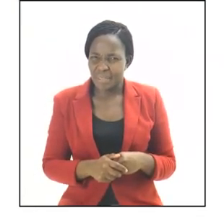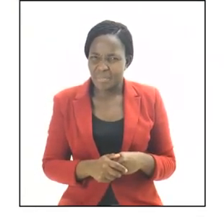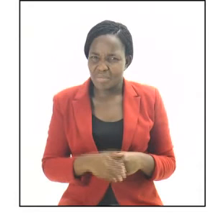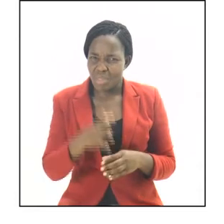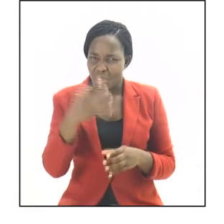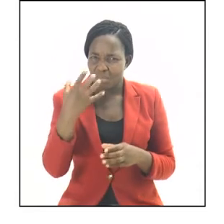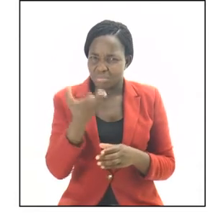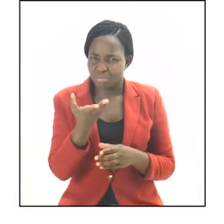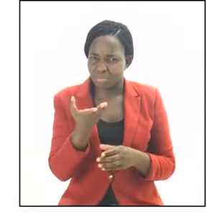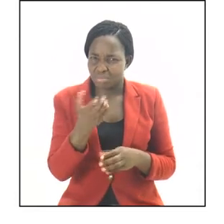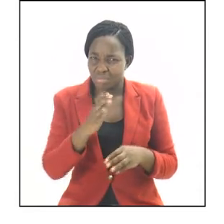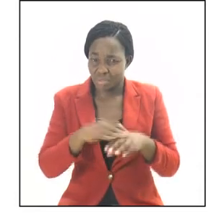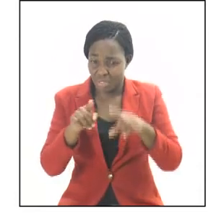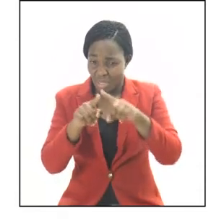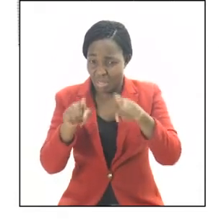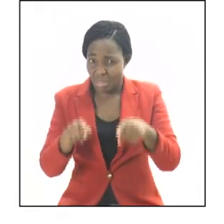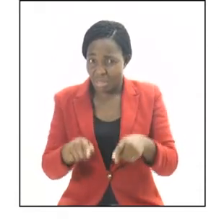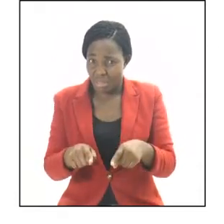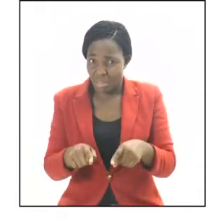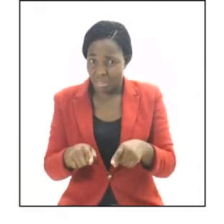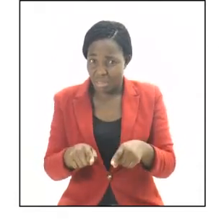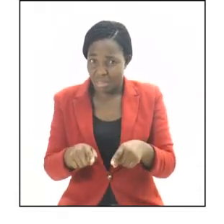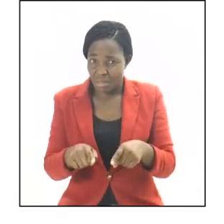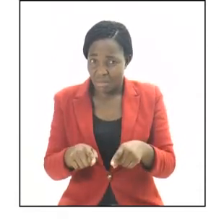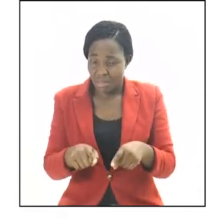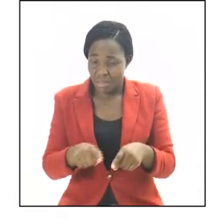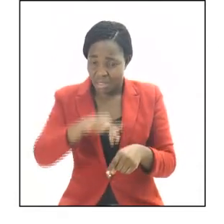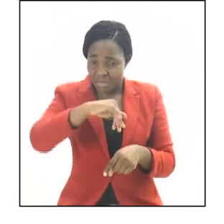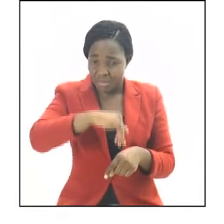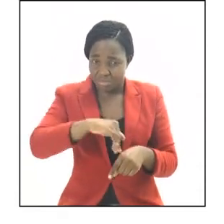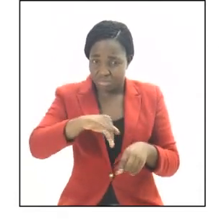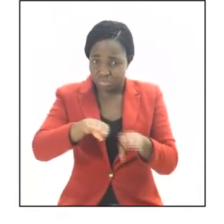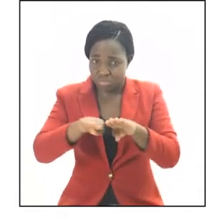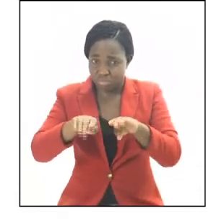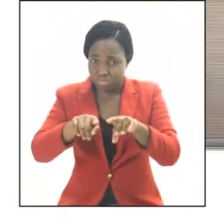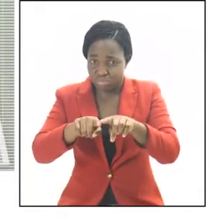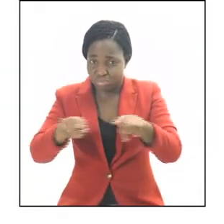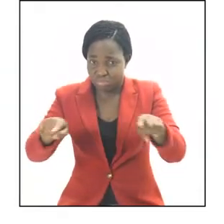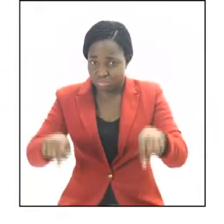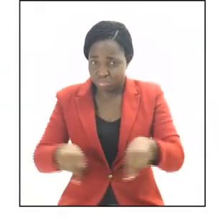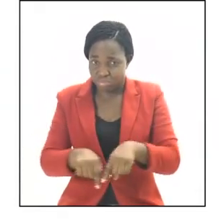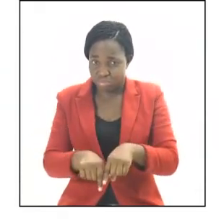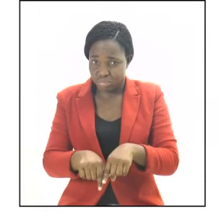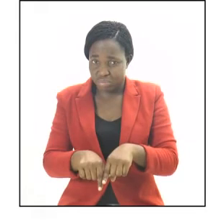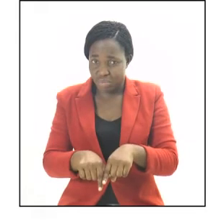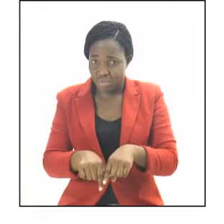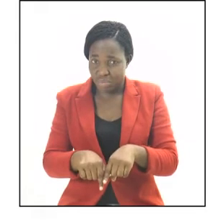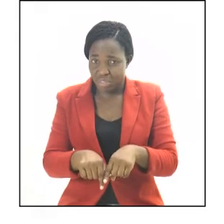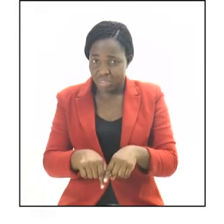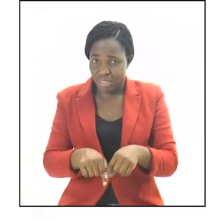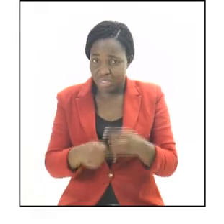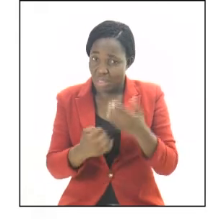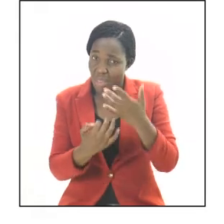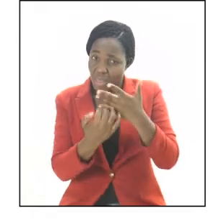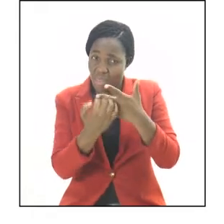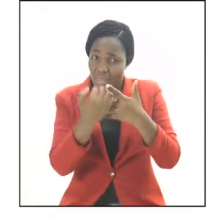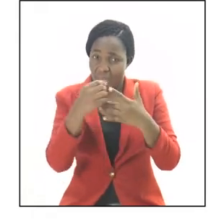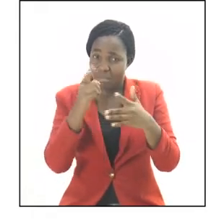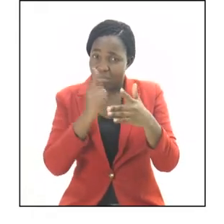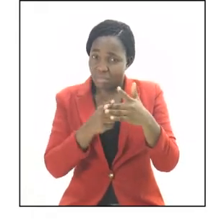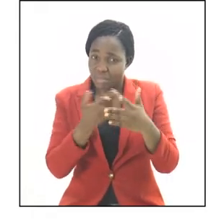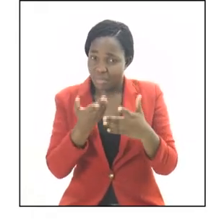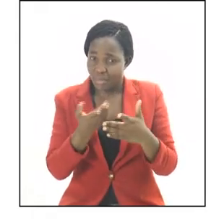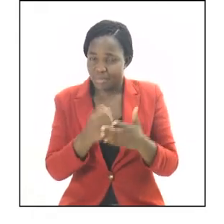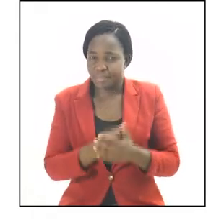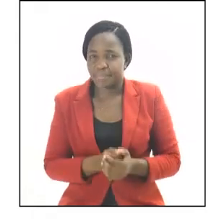popcorn, and of course, these computer tables, specially designed windows like this one, and so